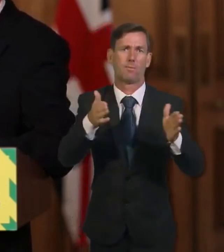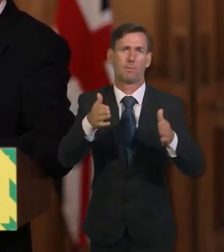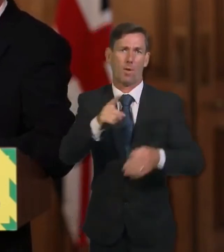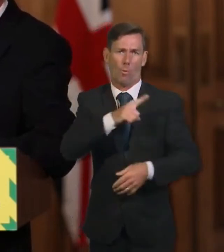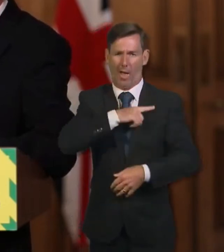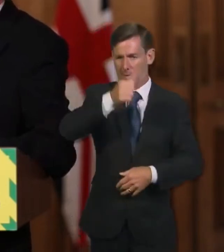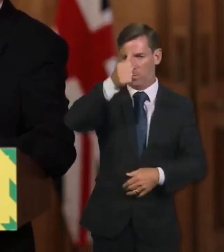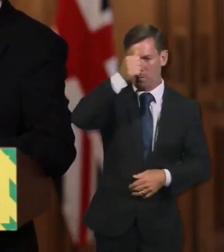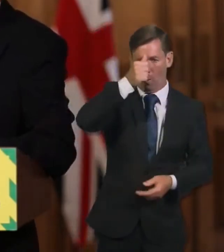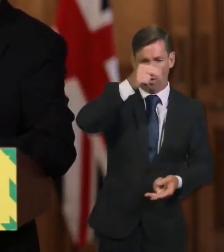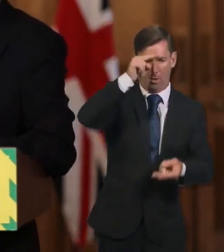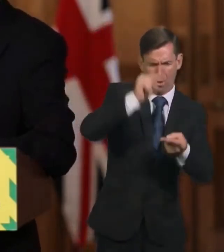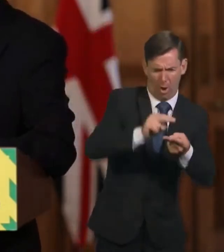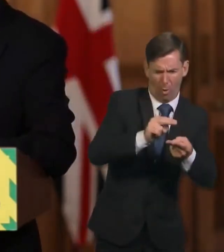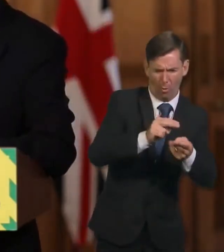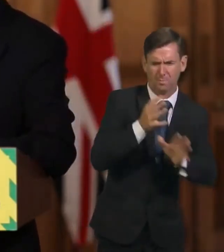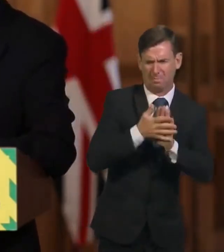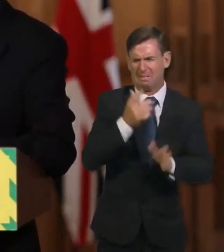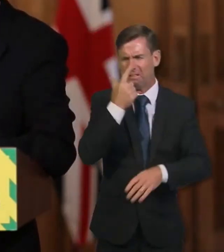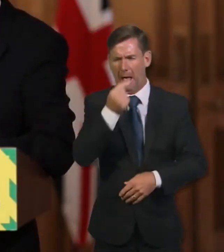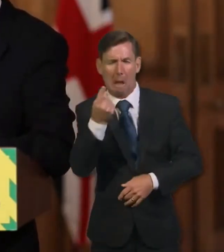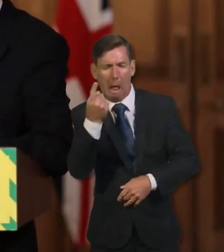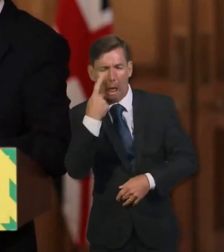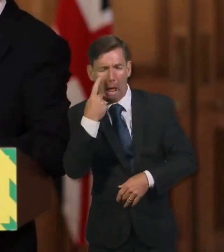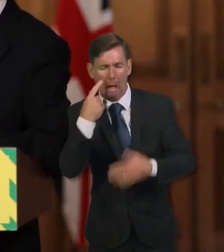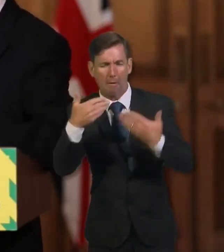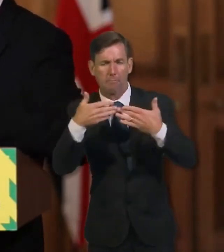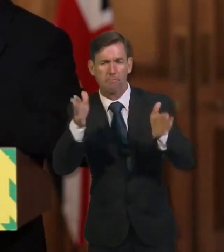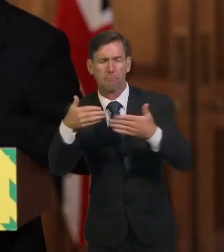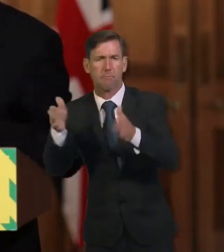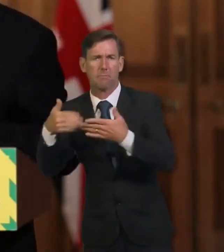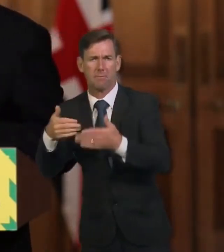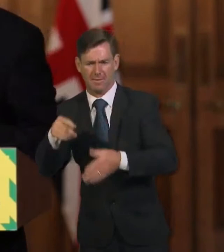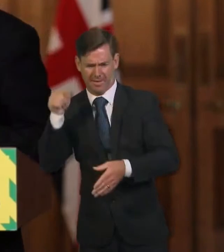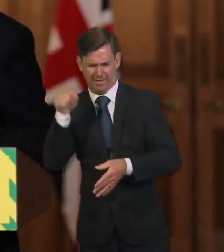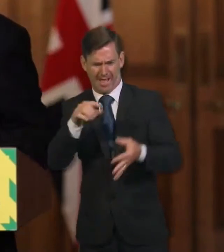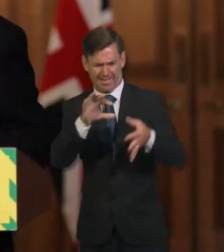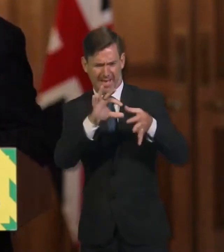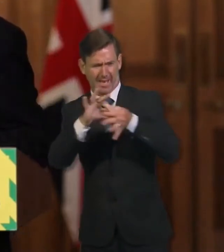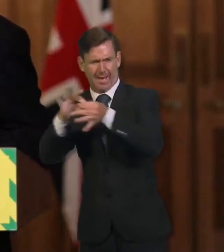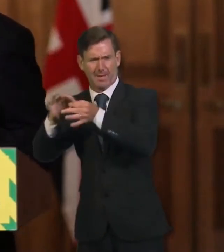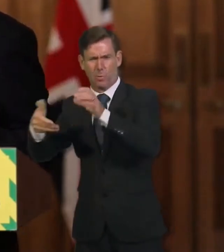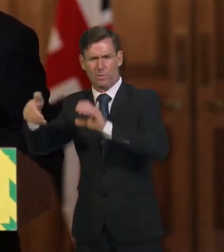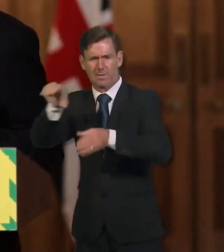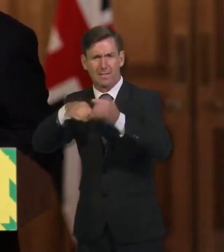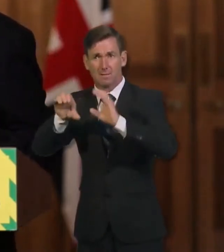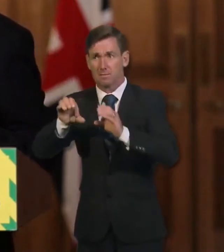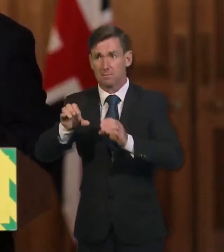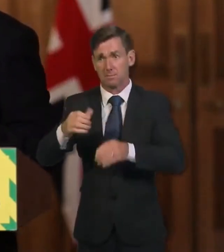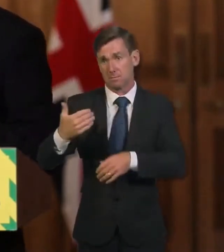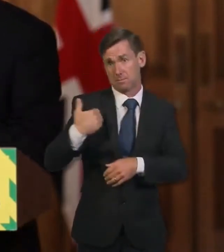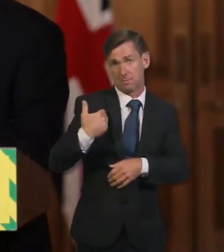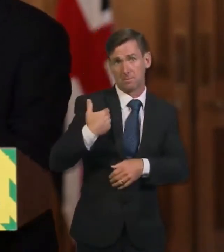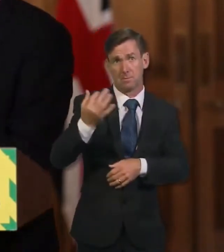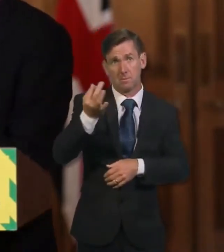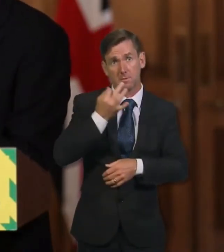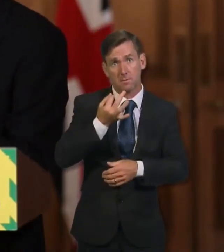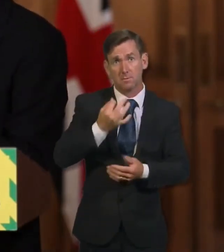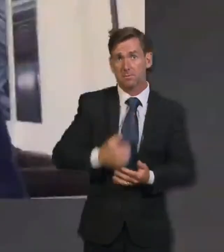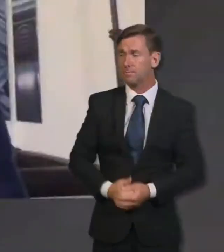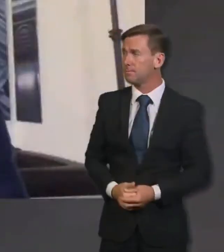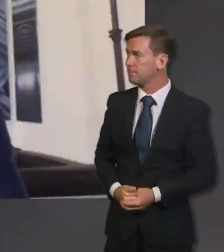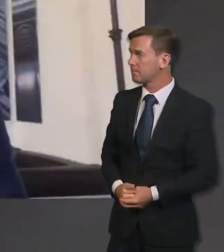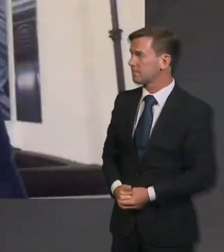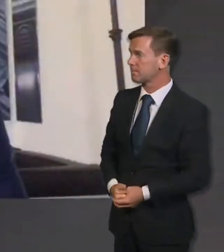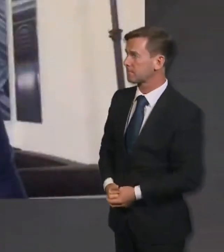large. And all of that is informed by the science. But any further? on the data, are you confident that the data you've seen